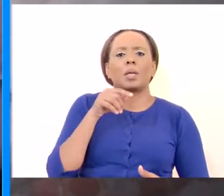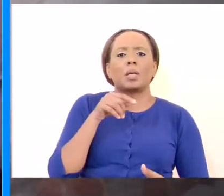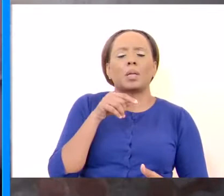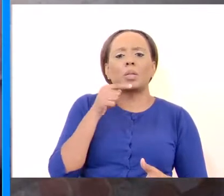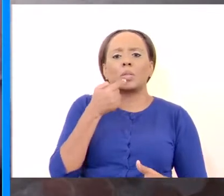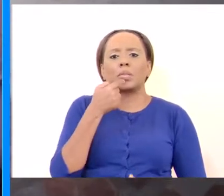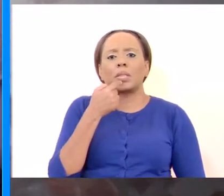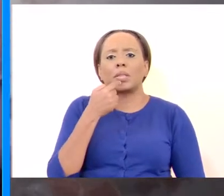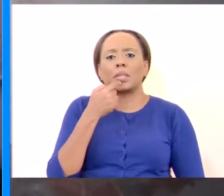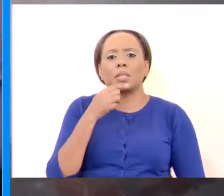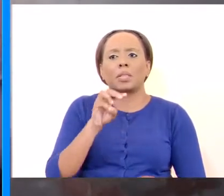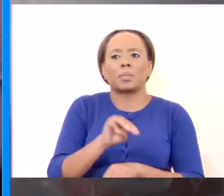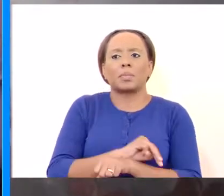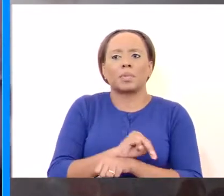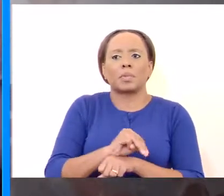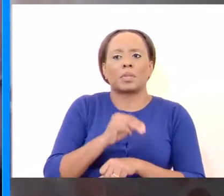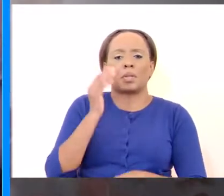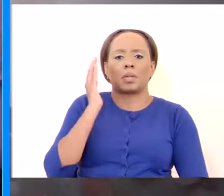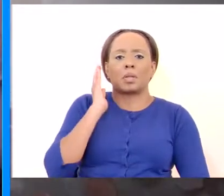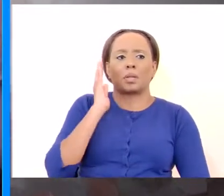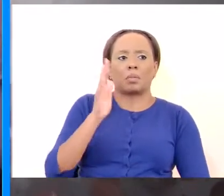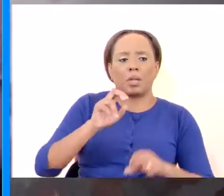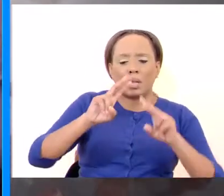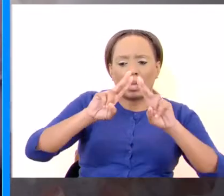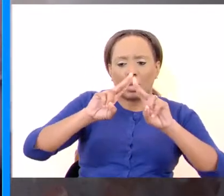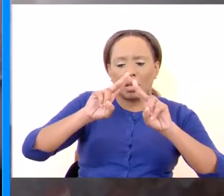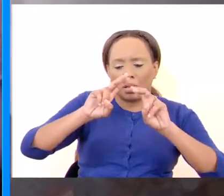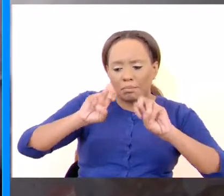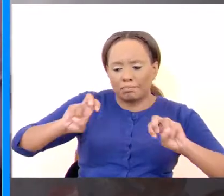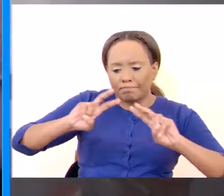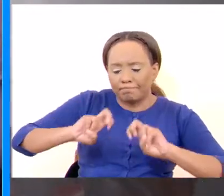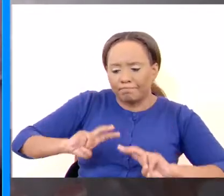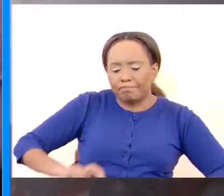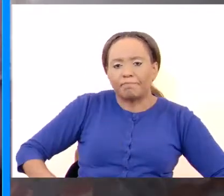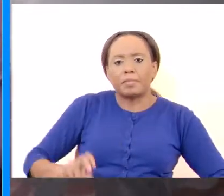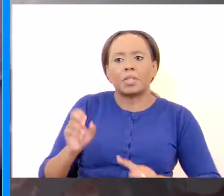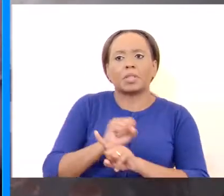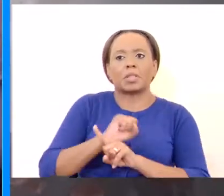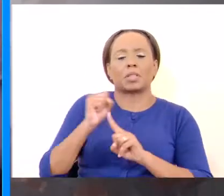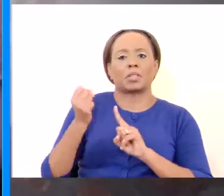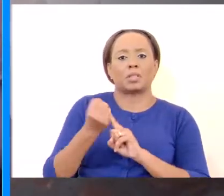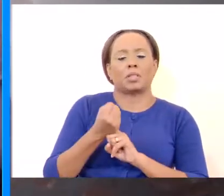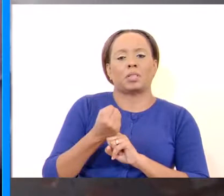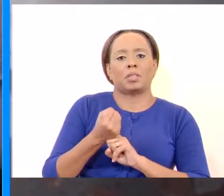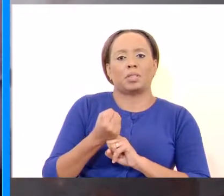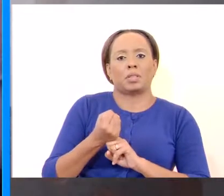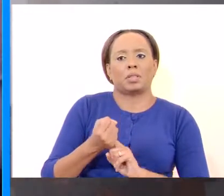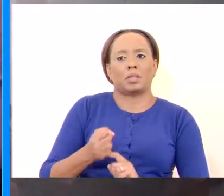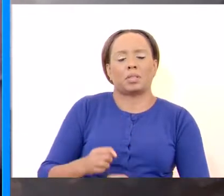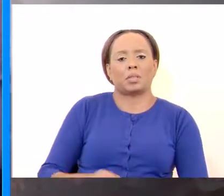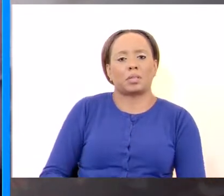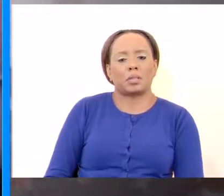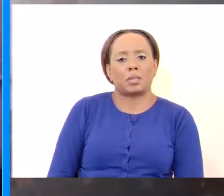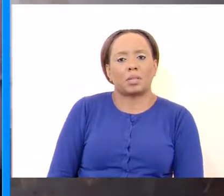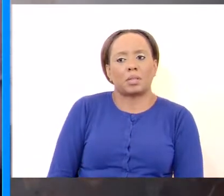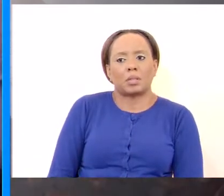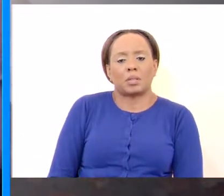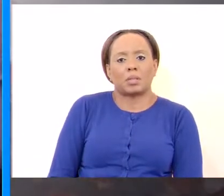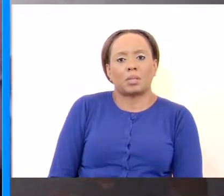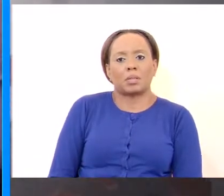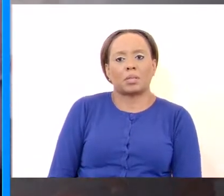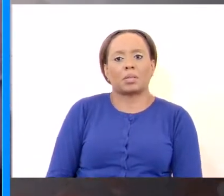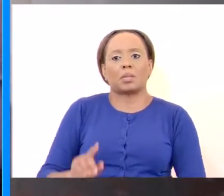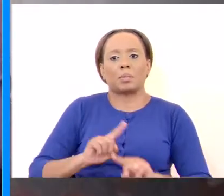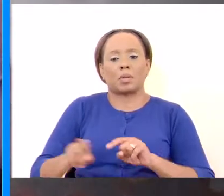investigated the situation before speaking to members, to the Barbadian public. But Barbadians are a